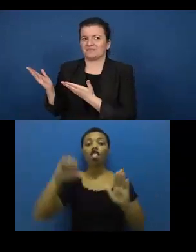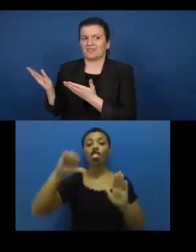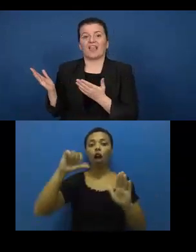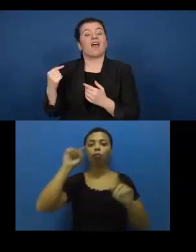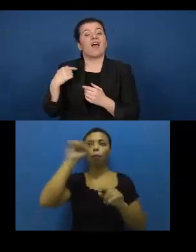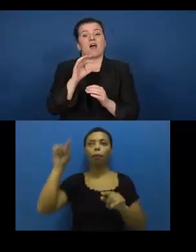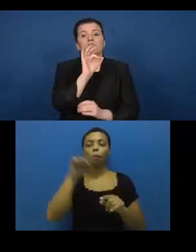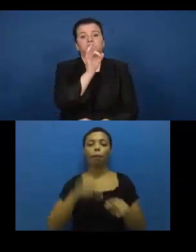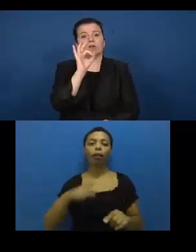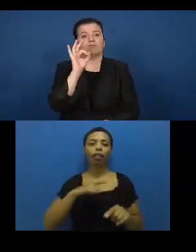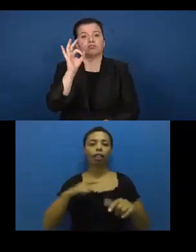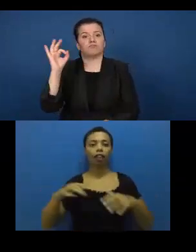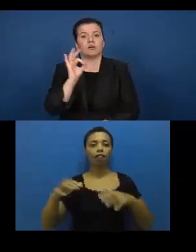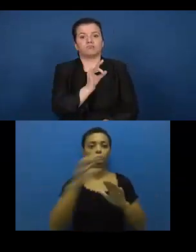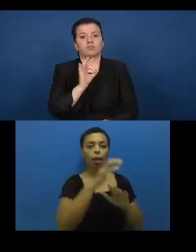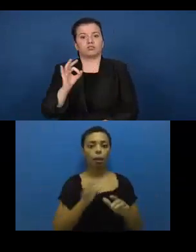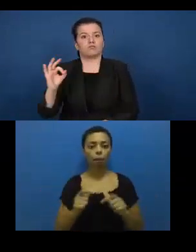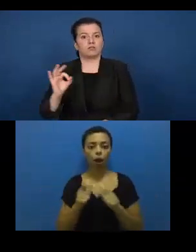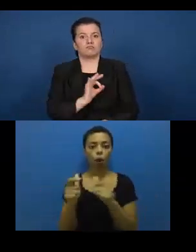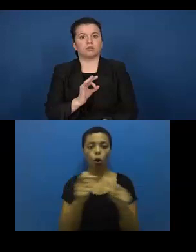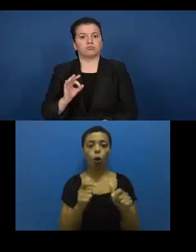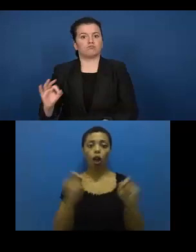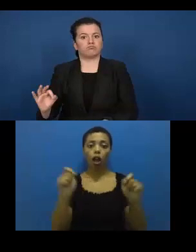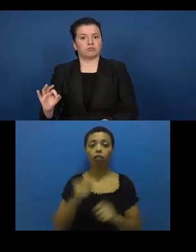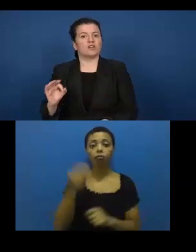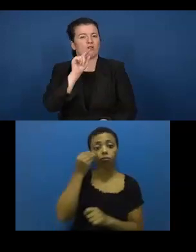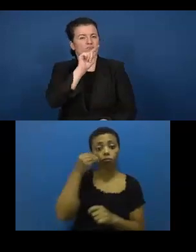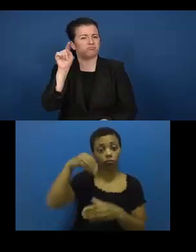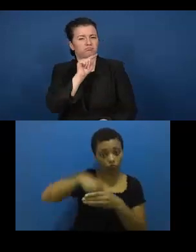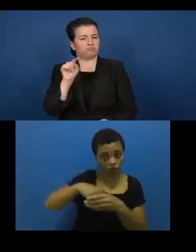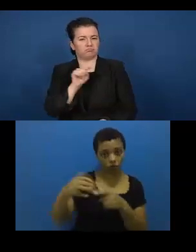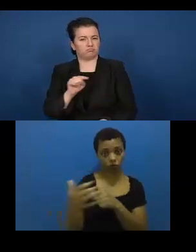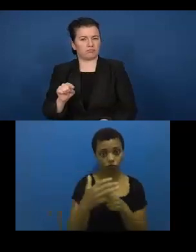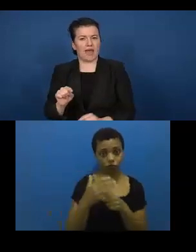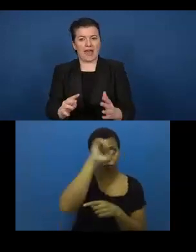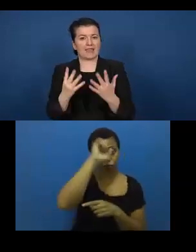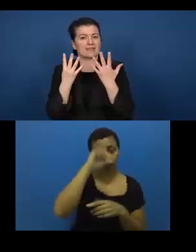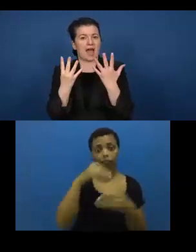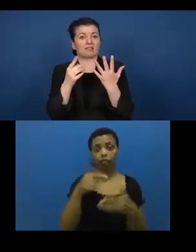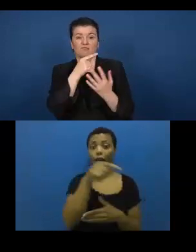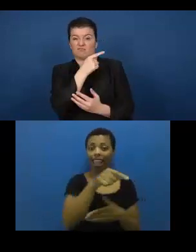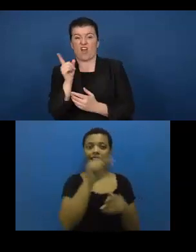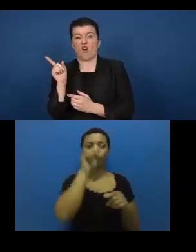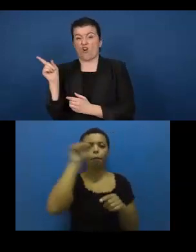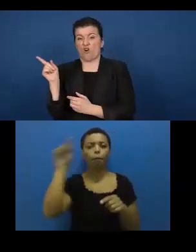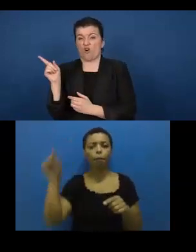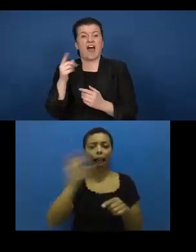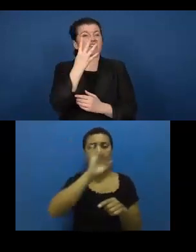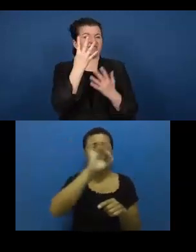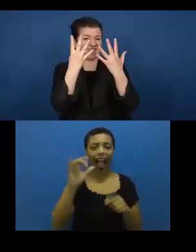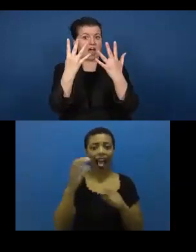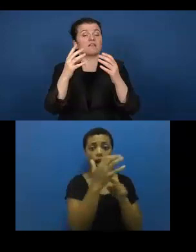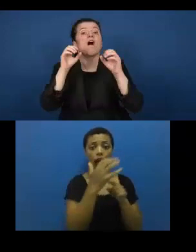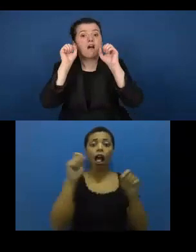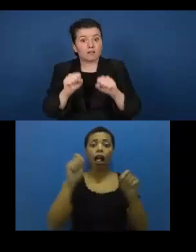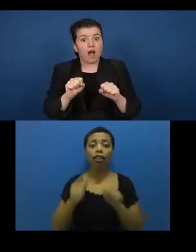the vibration motors in. Now I'm saying 9 vibration motors. We even had up to 16, but in this example, I will show you